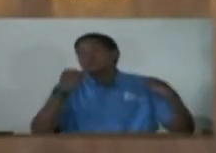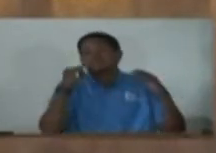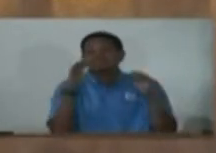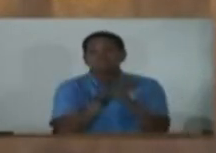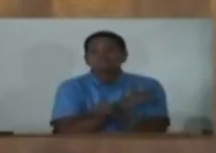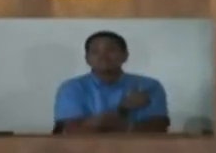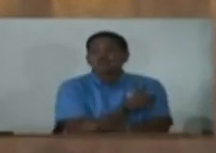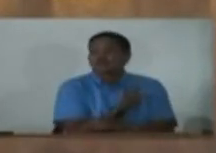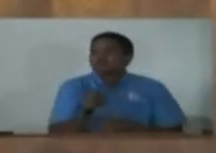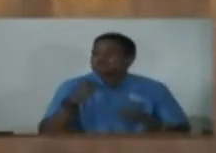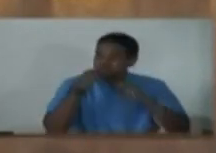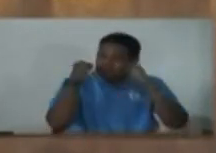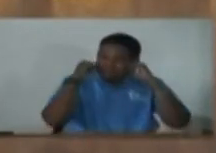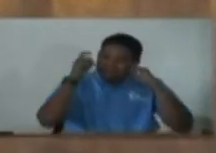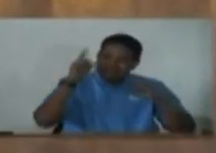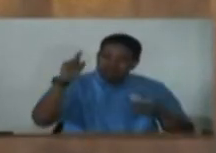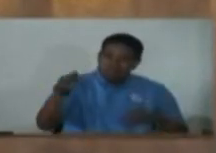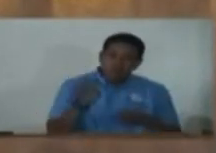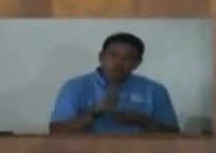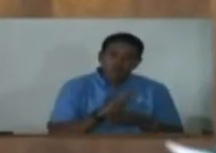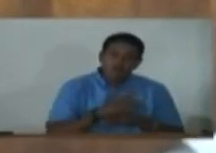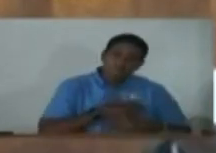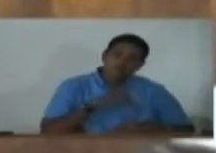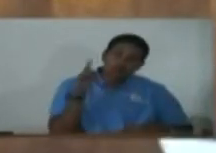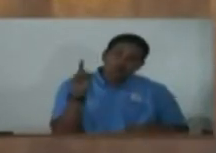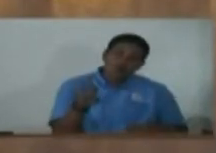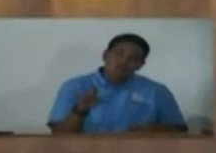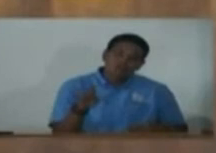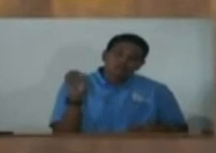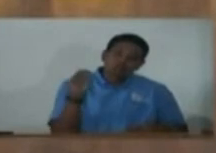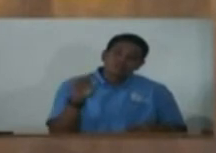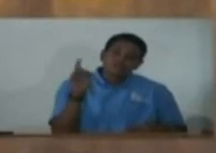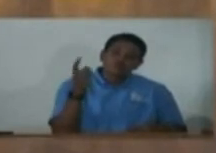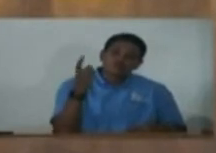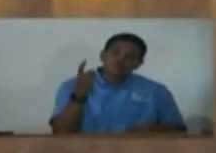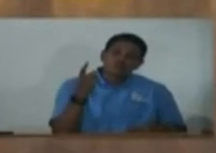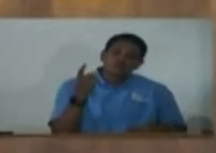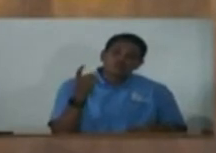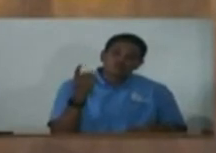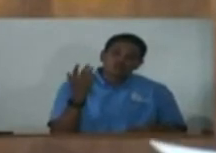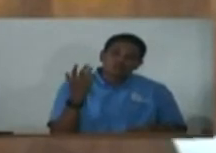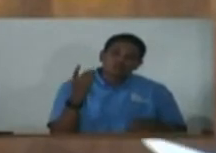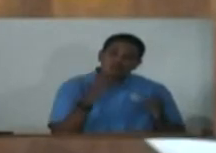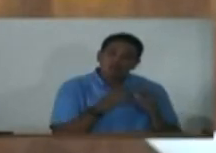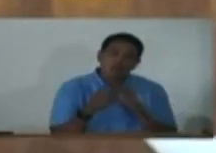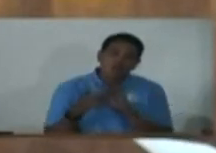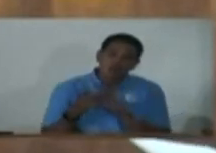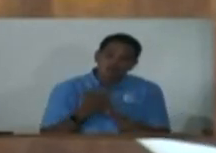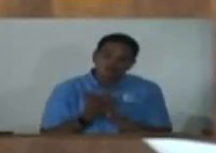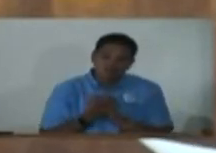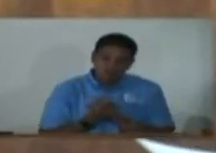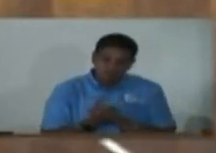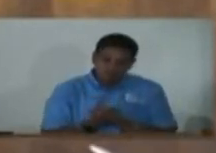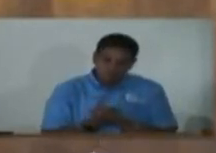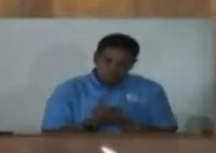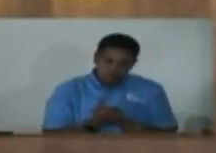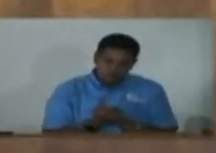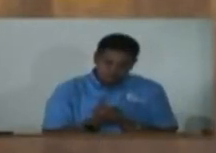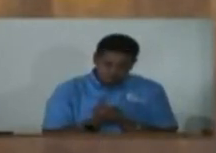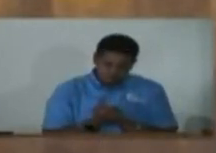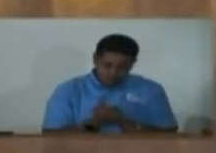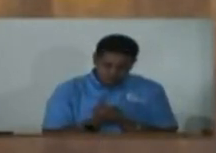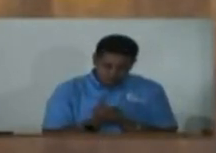among fully vaccinated persons. My question flows from the first one. Is the Minister of